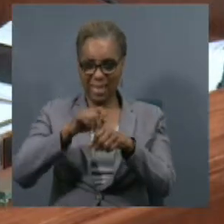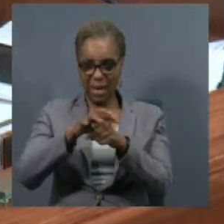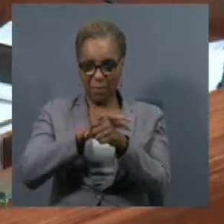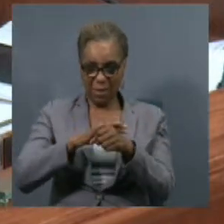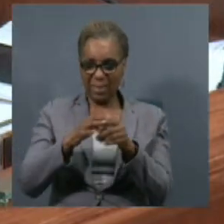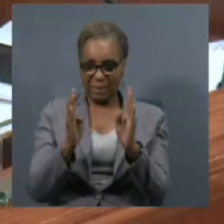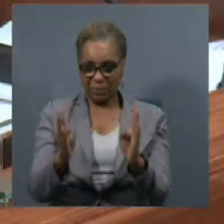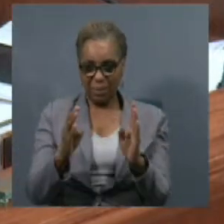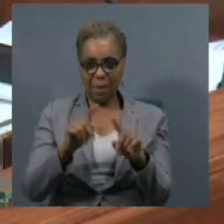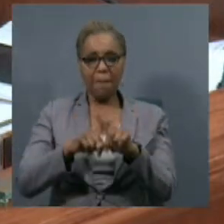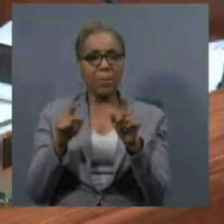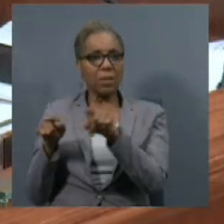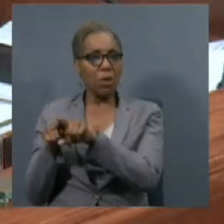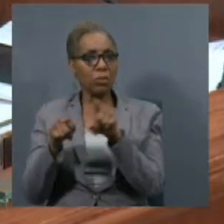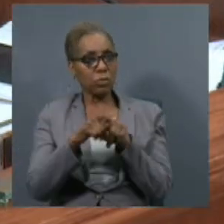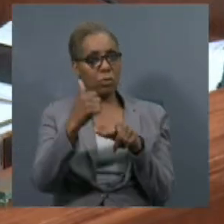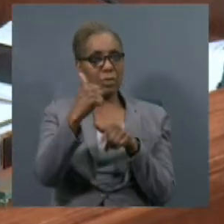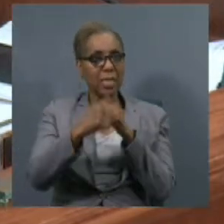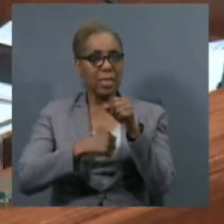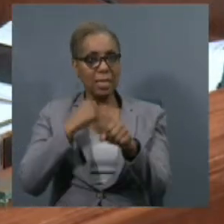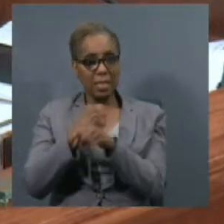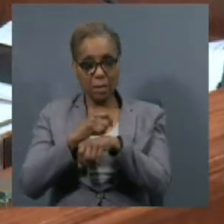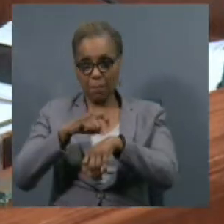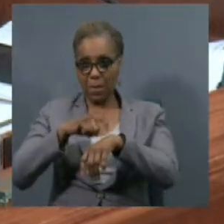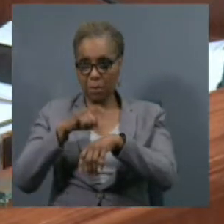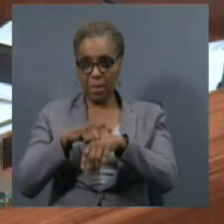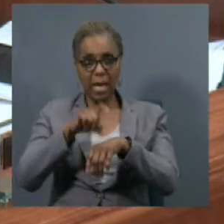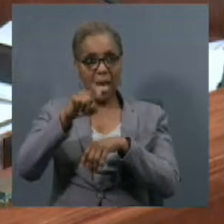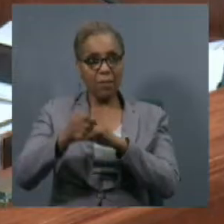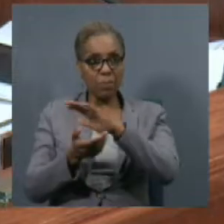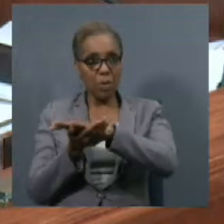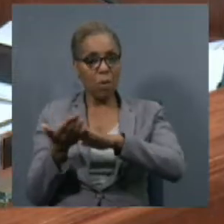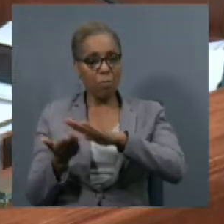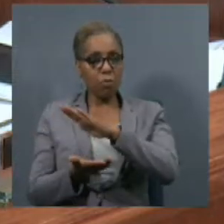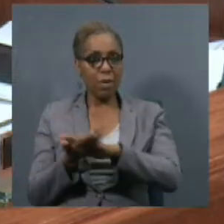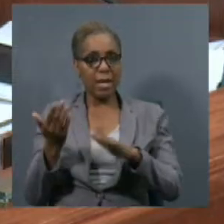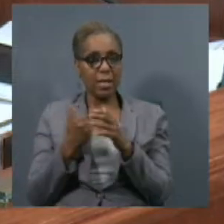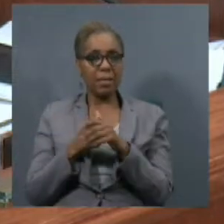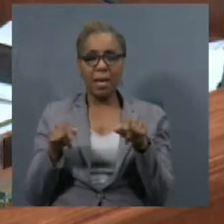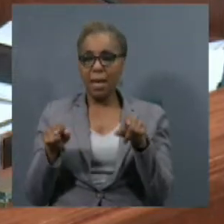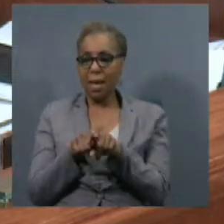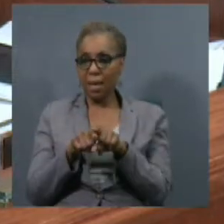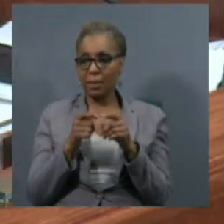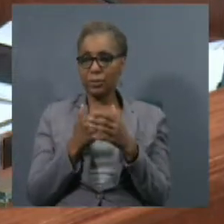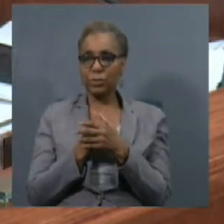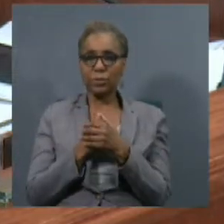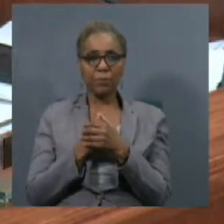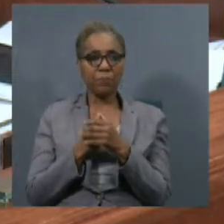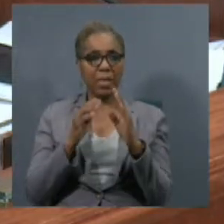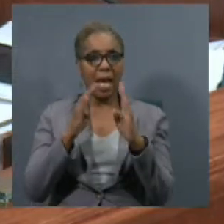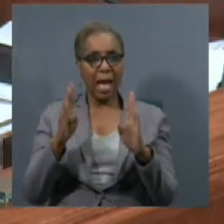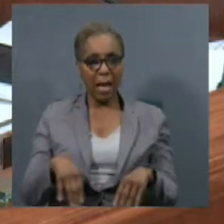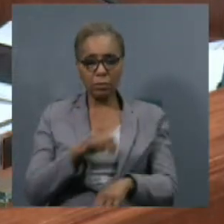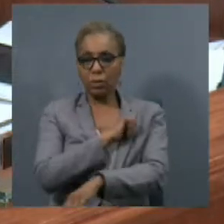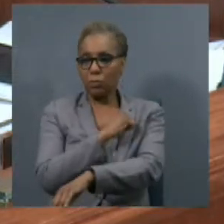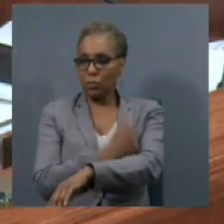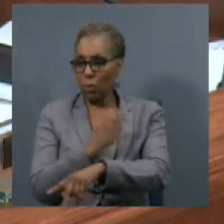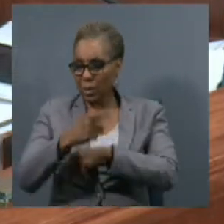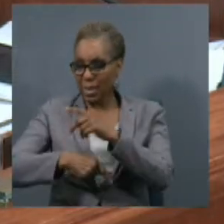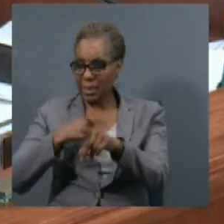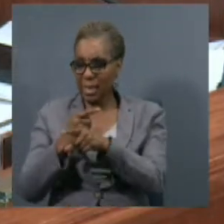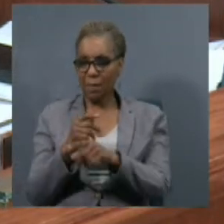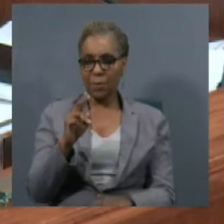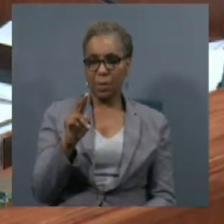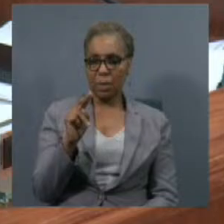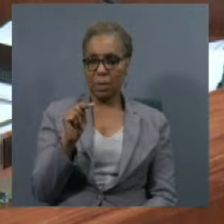But in addition to that, there's a 10-year period that they have to be operated as housing authority type